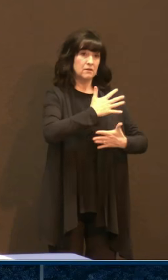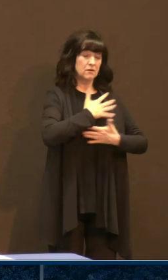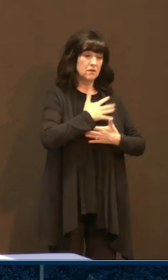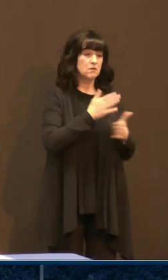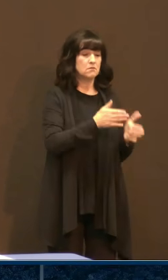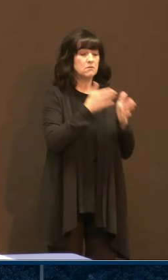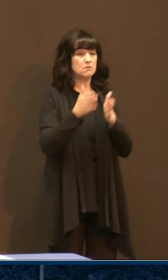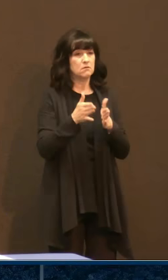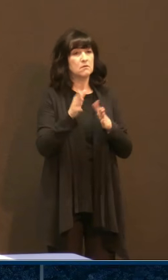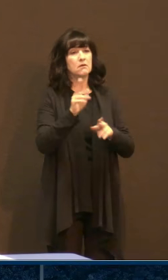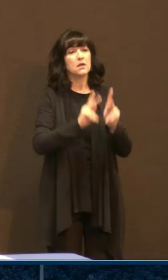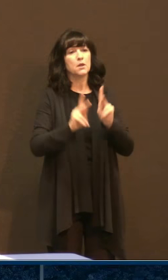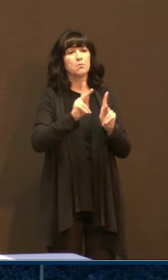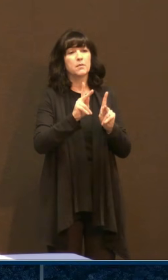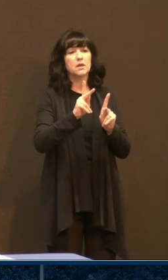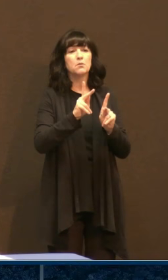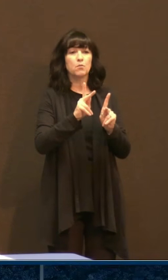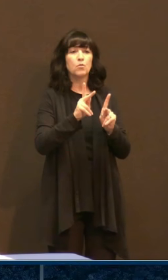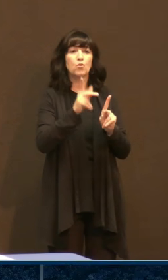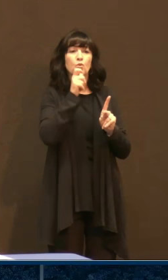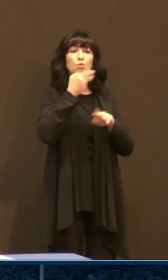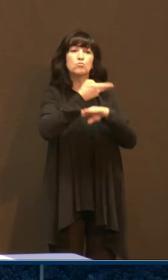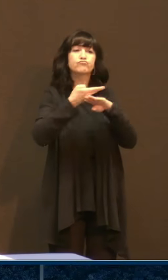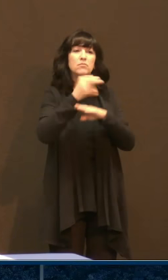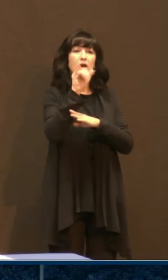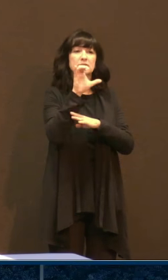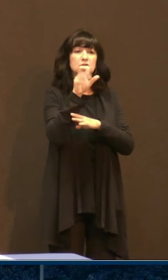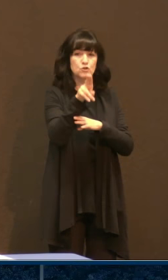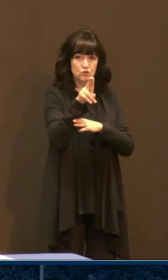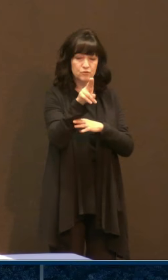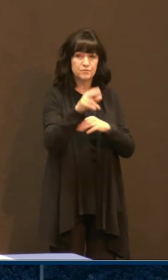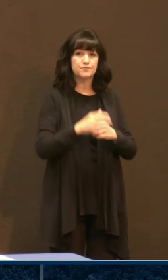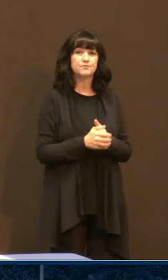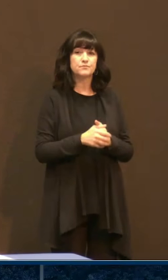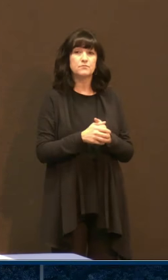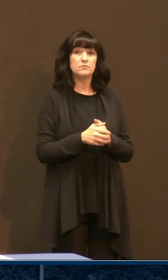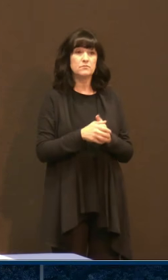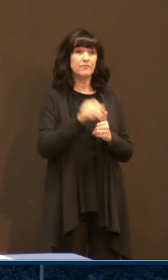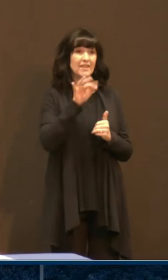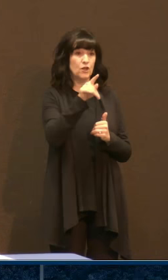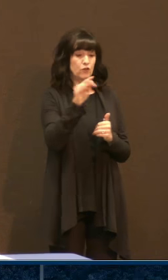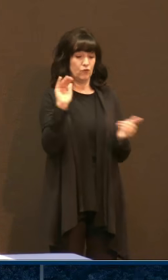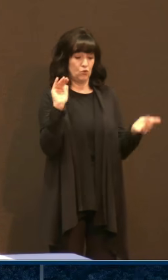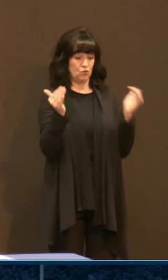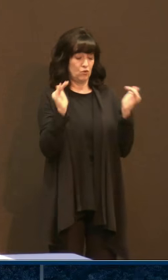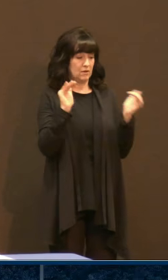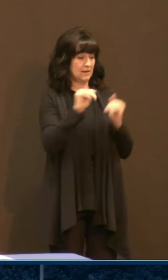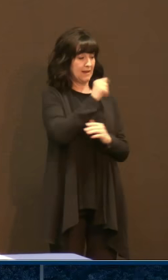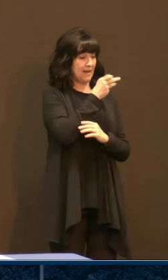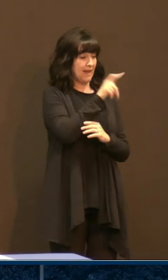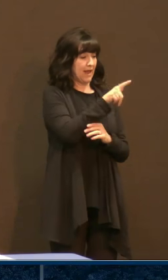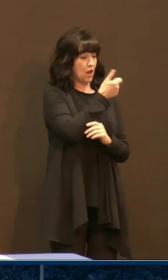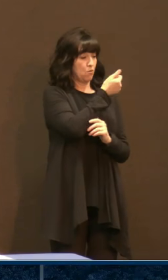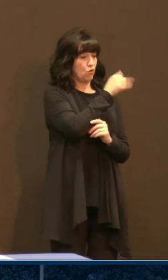put a little arrow on there where it was supposed to be if we went back a week. So a week ago Sunday, so on the 19th of April, we